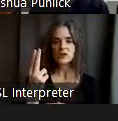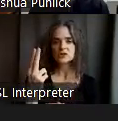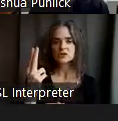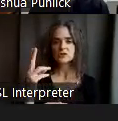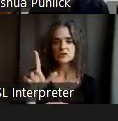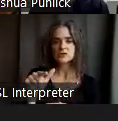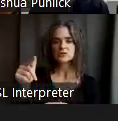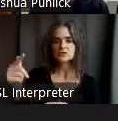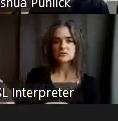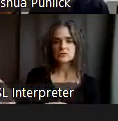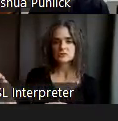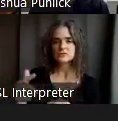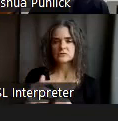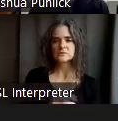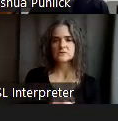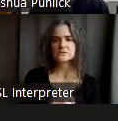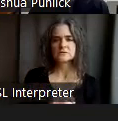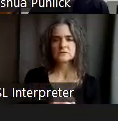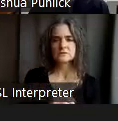Next slide, please.